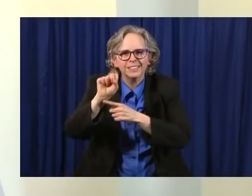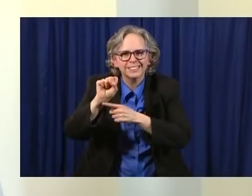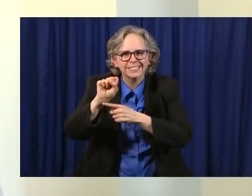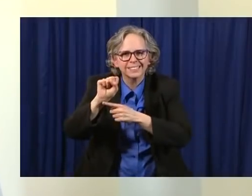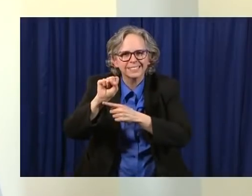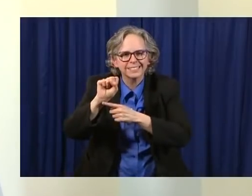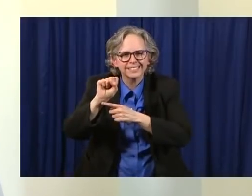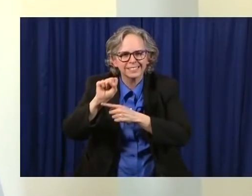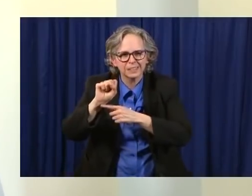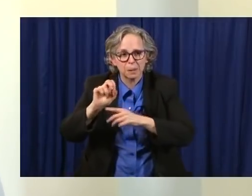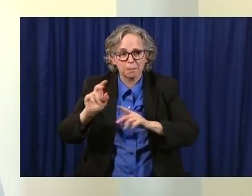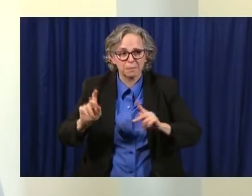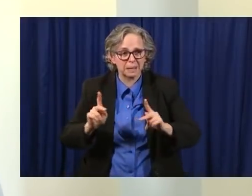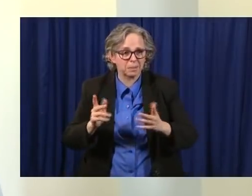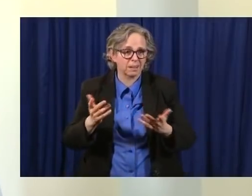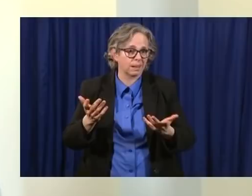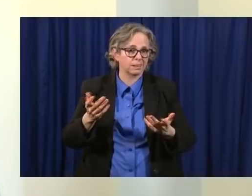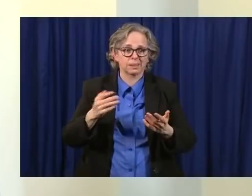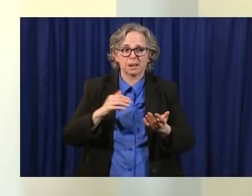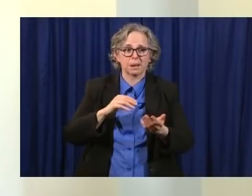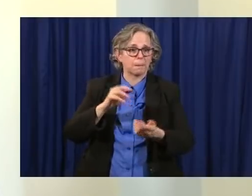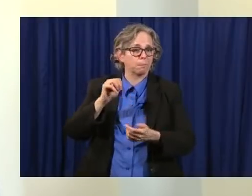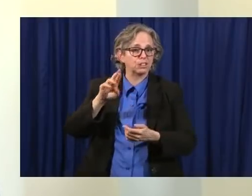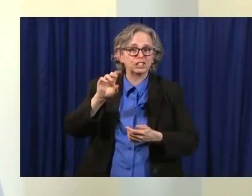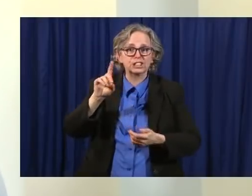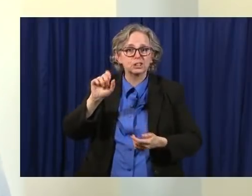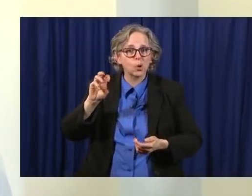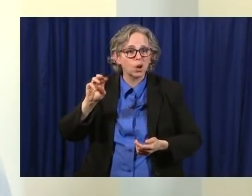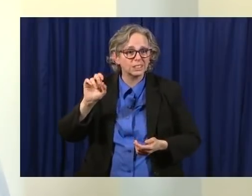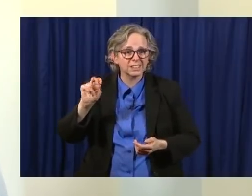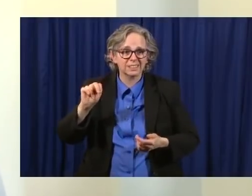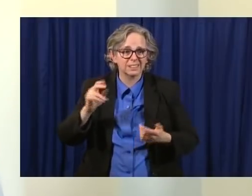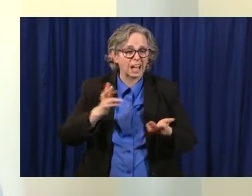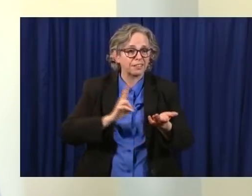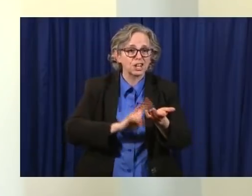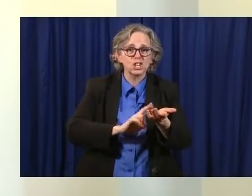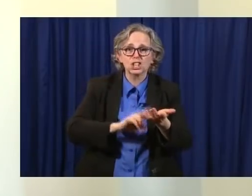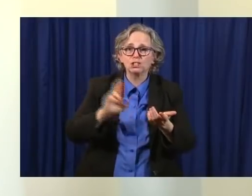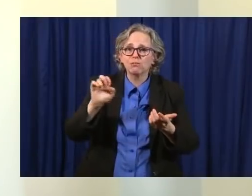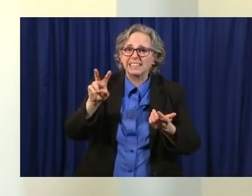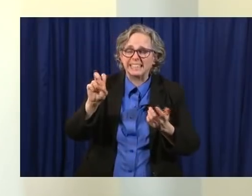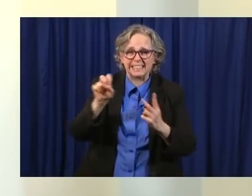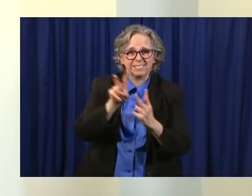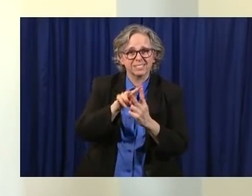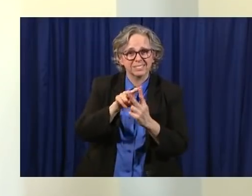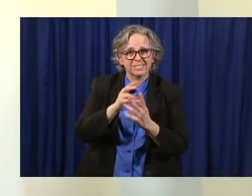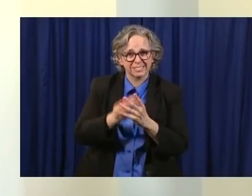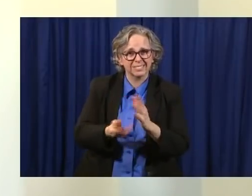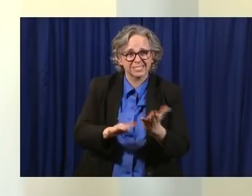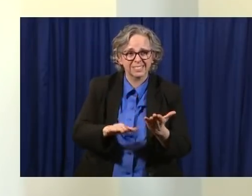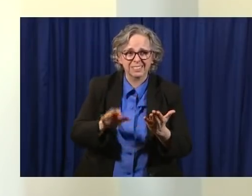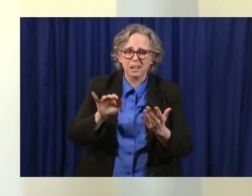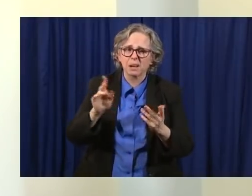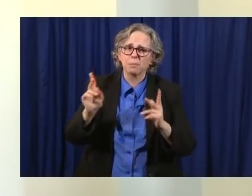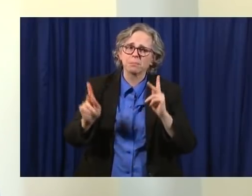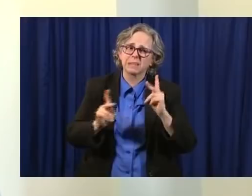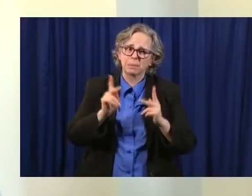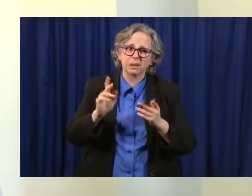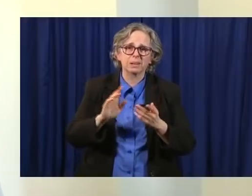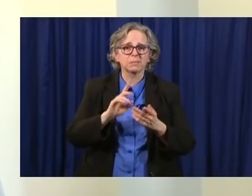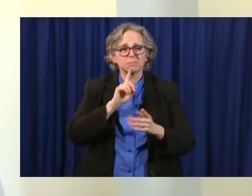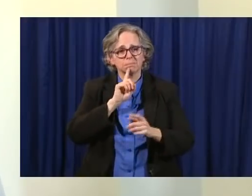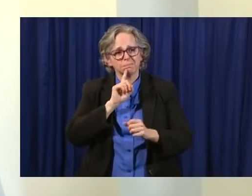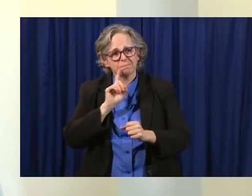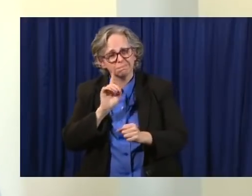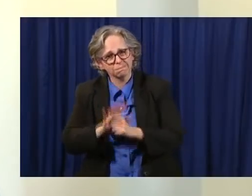Mr. Dawson and Nurse Reeves. Again, people are truly being heroes, and this is a hard